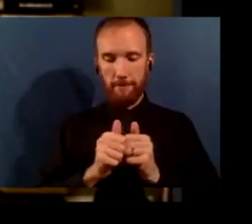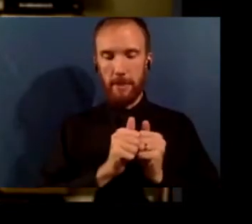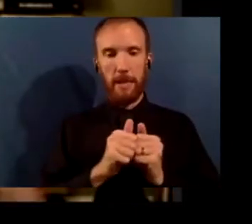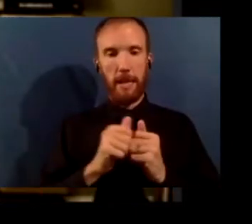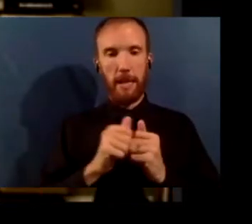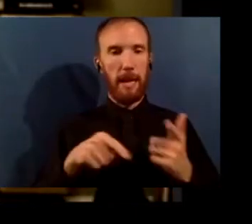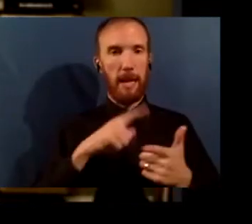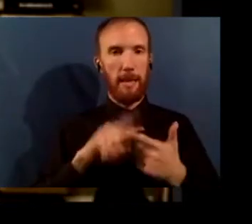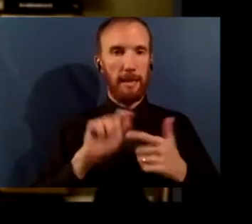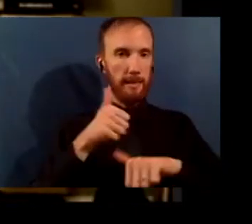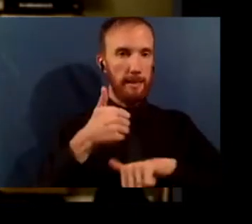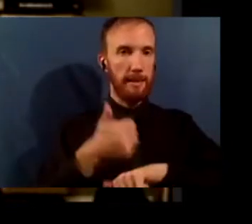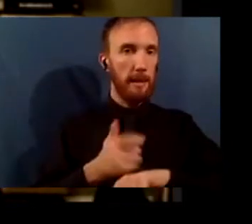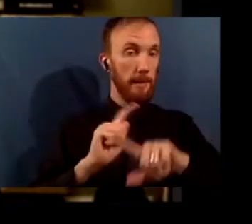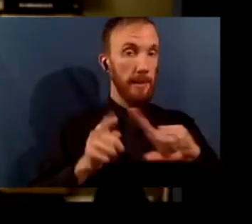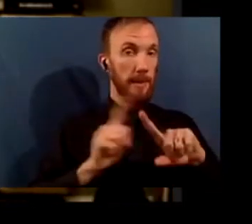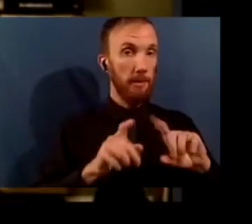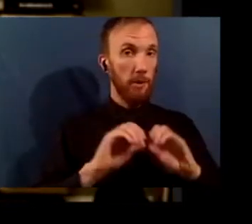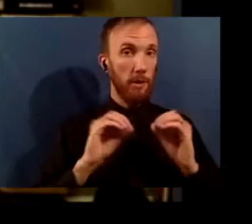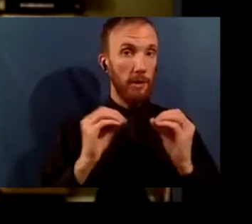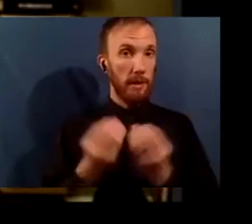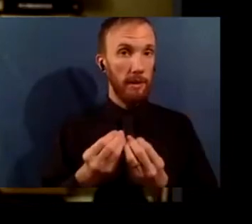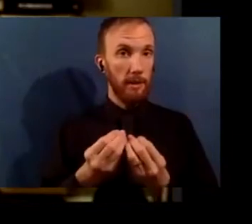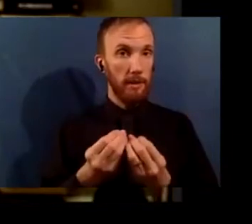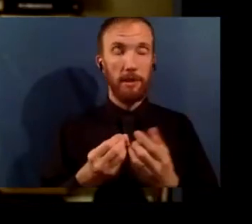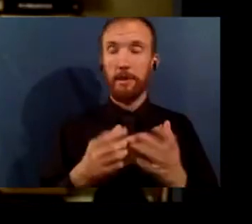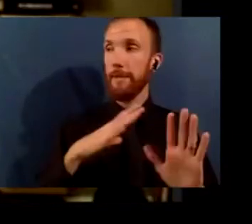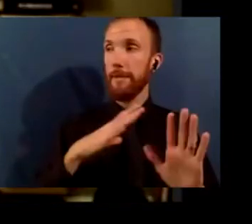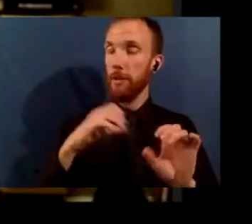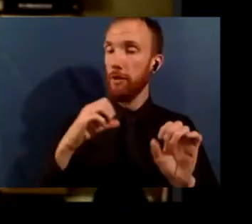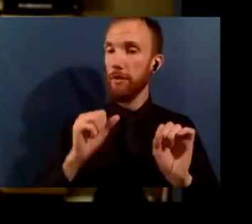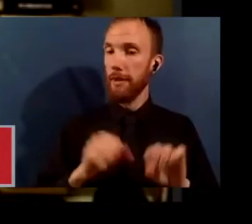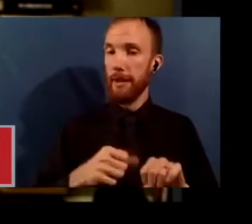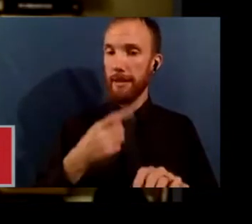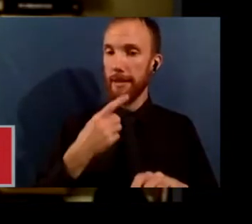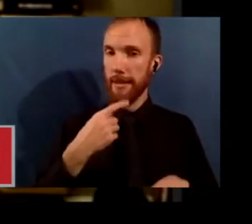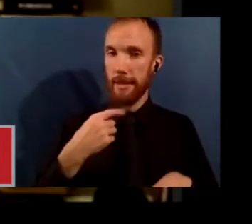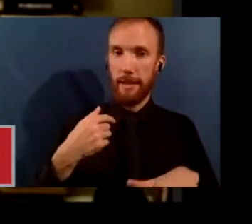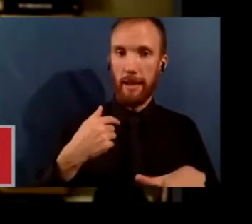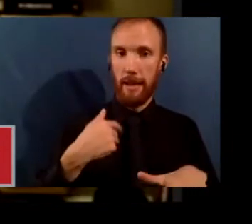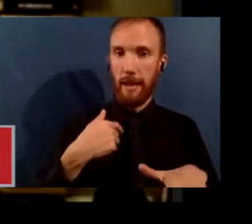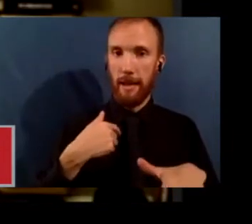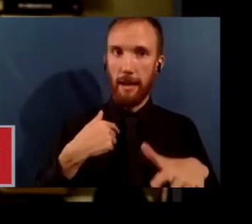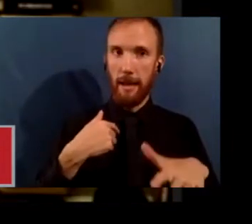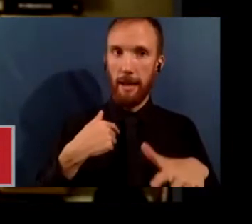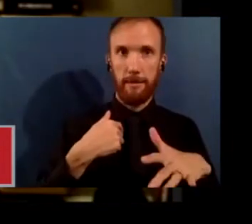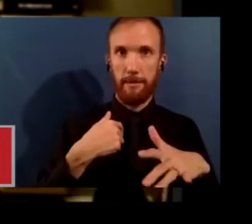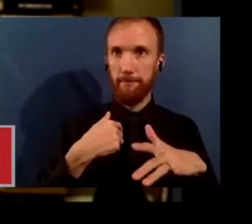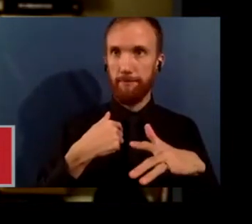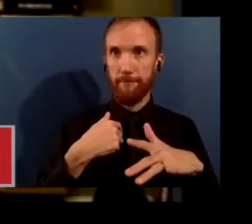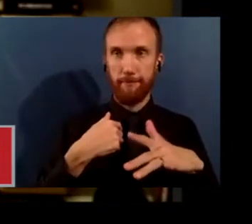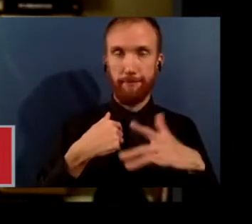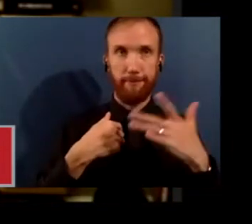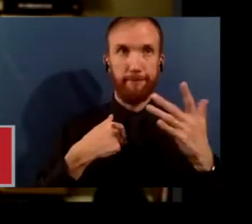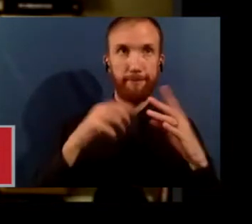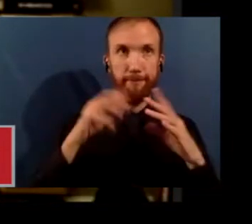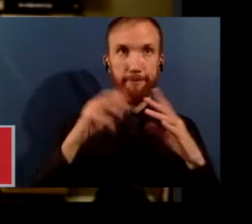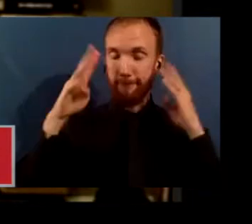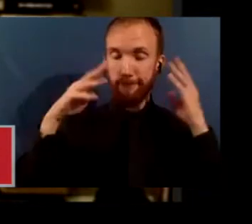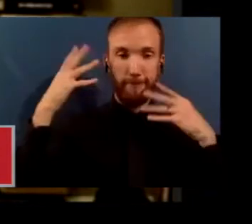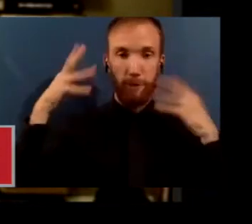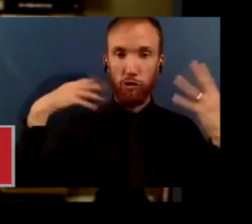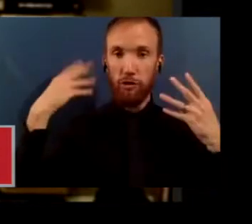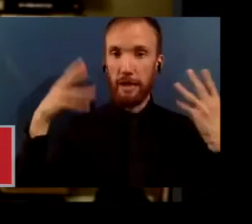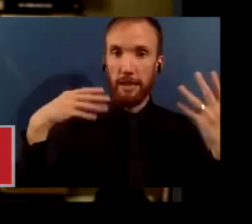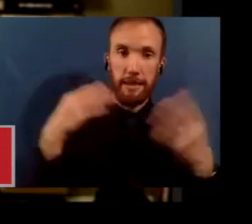Now, it's okay, you can call me a conspiracy theorist. I'll take it on the chin. But I'm not, because guess what? There are documents